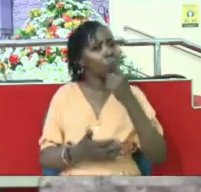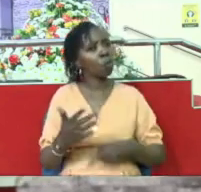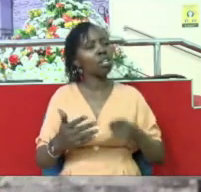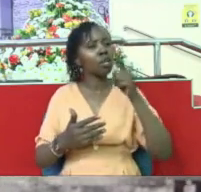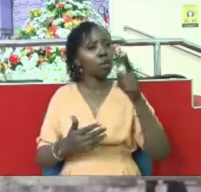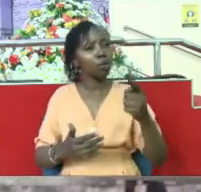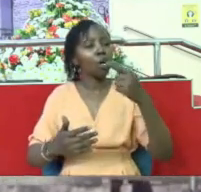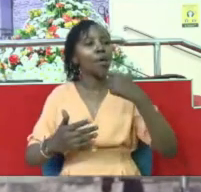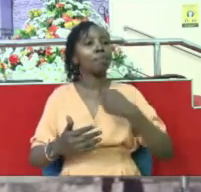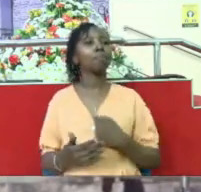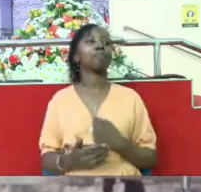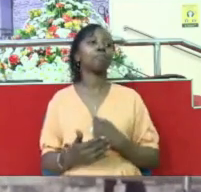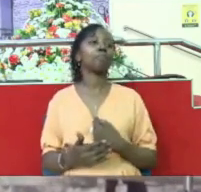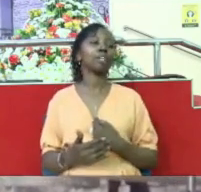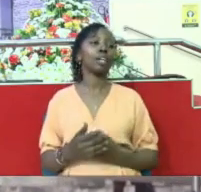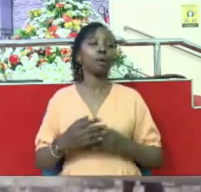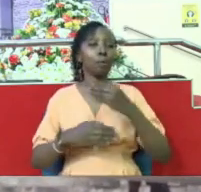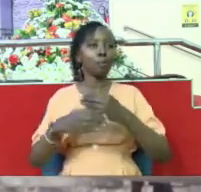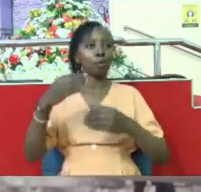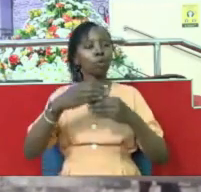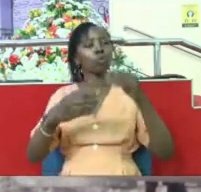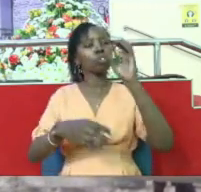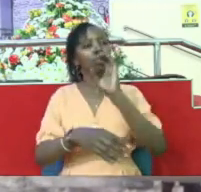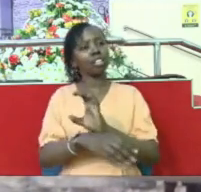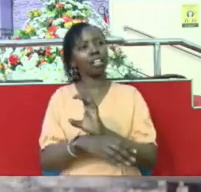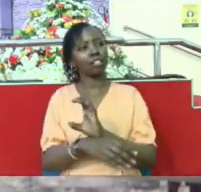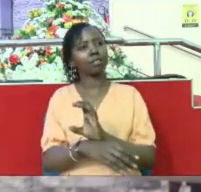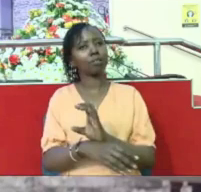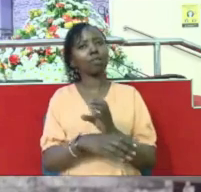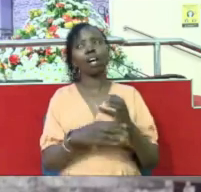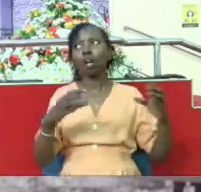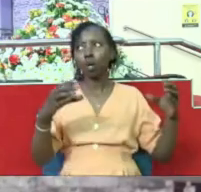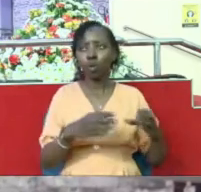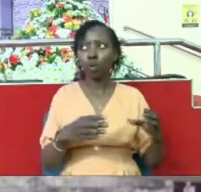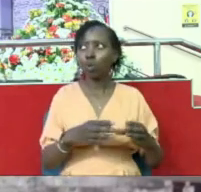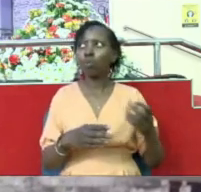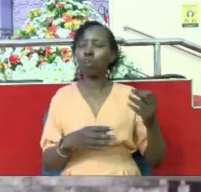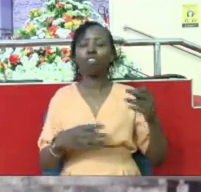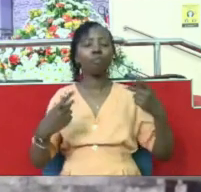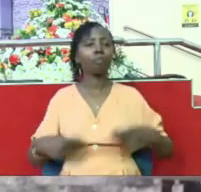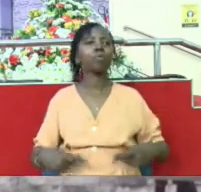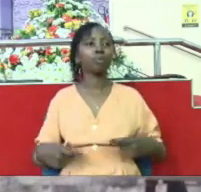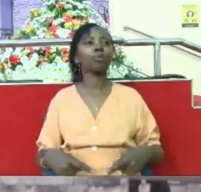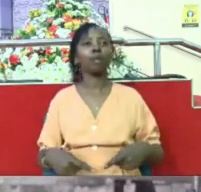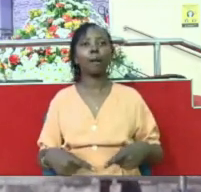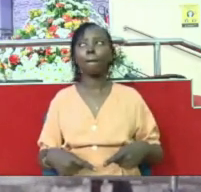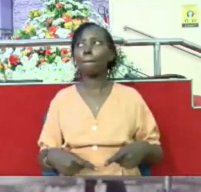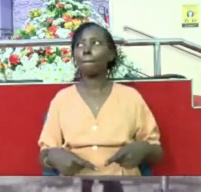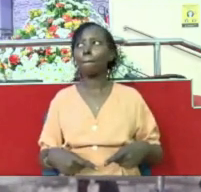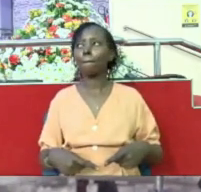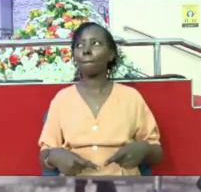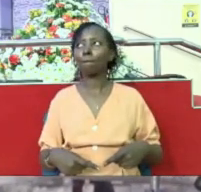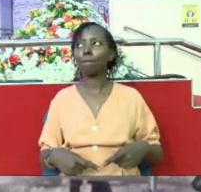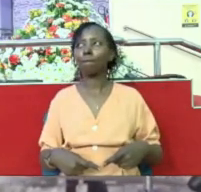ndio. Hallelujah. Hallelujah. This group of people. What to hawa? If you read at verse number 3, if you can put verse number 3 to